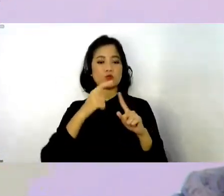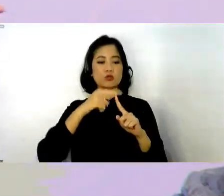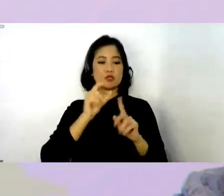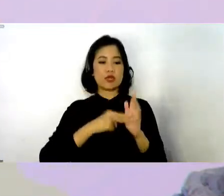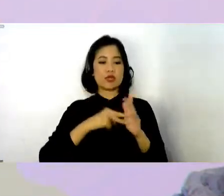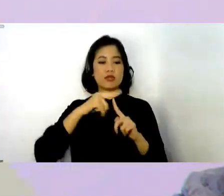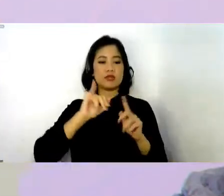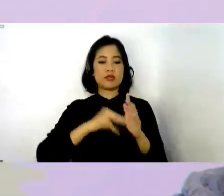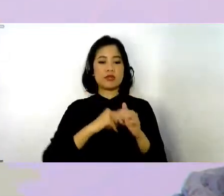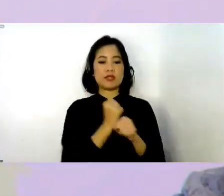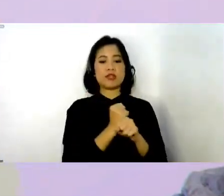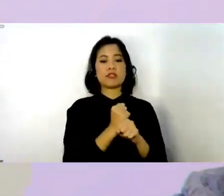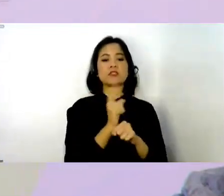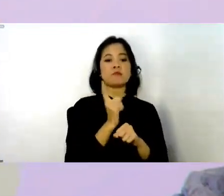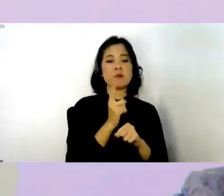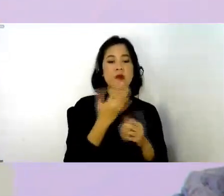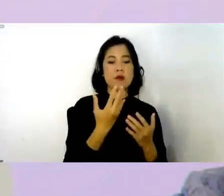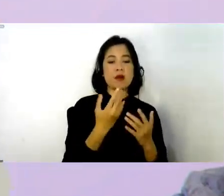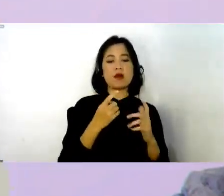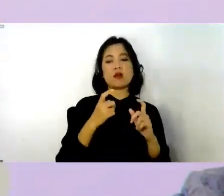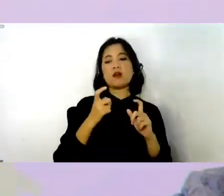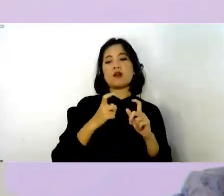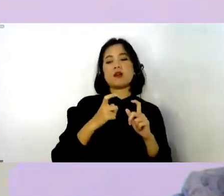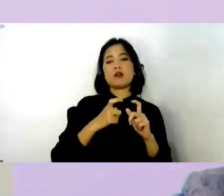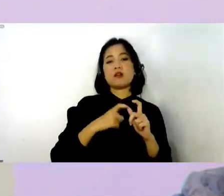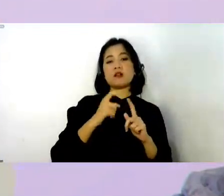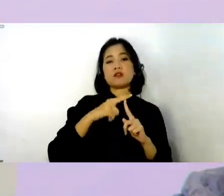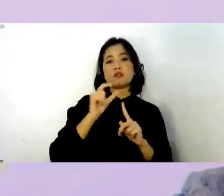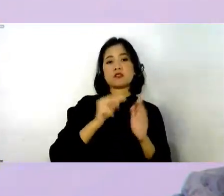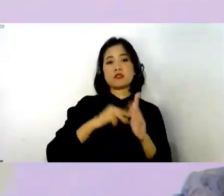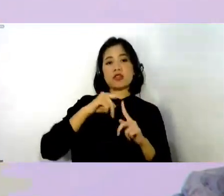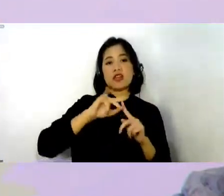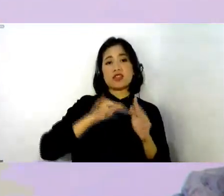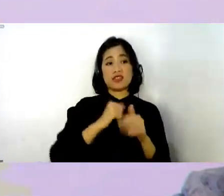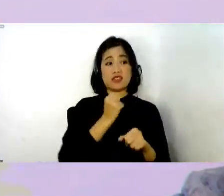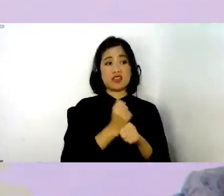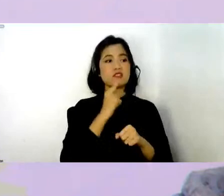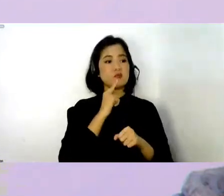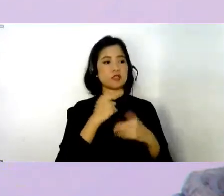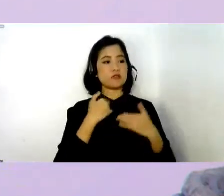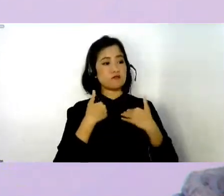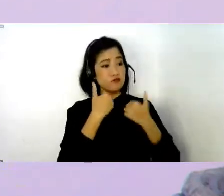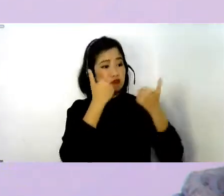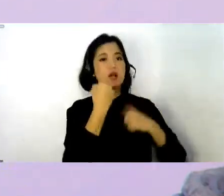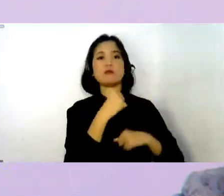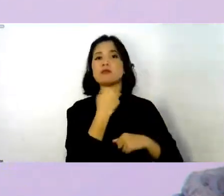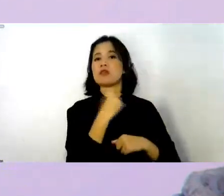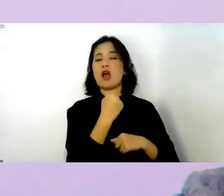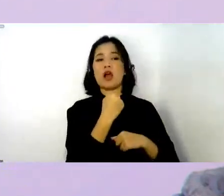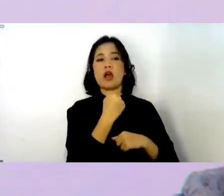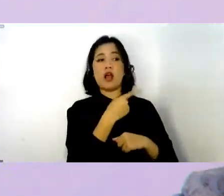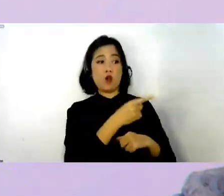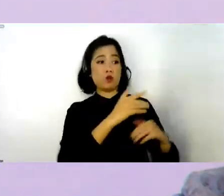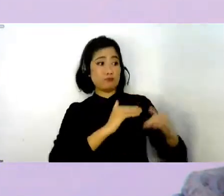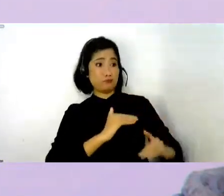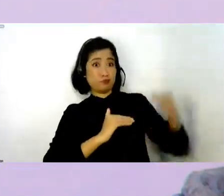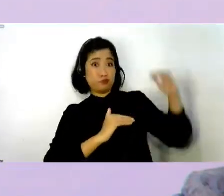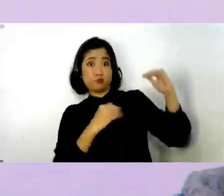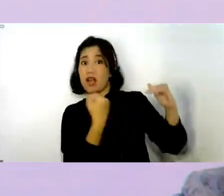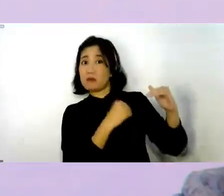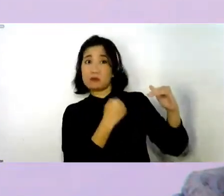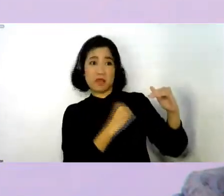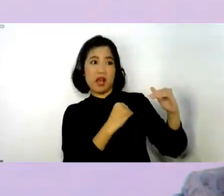if we are not ready to, let's say, publicize the MPI to the public, it's okay. You can